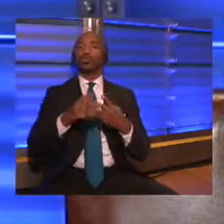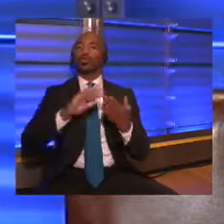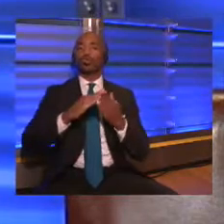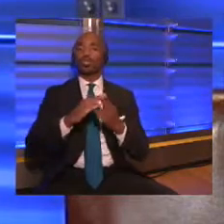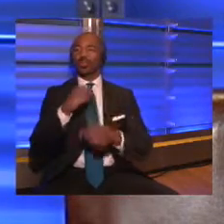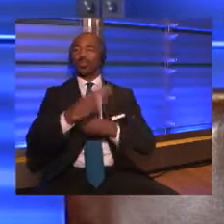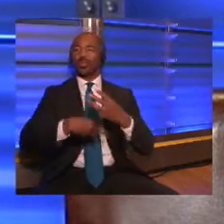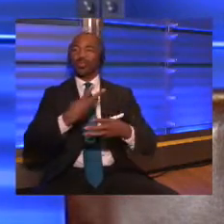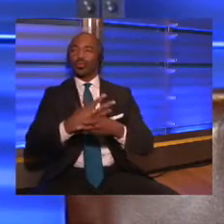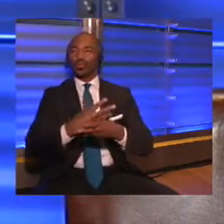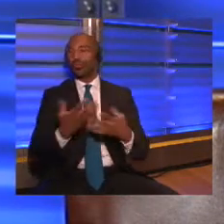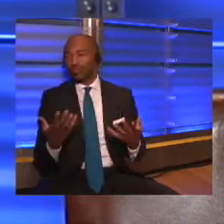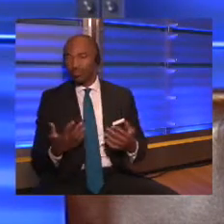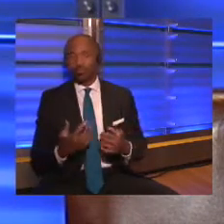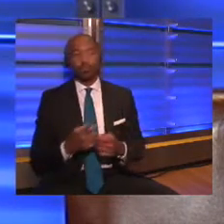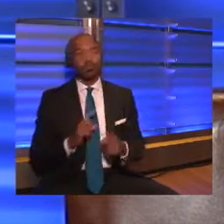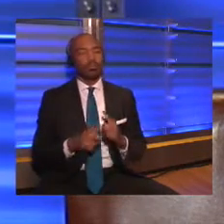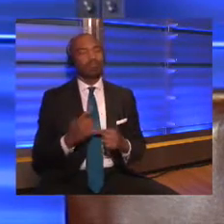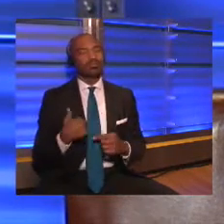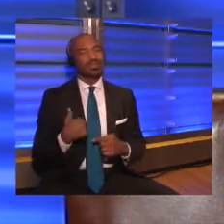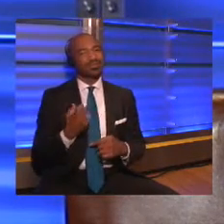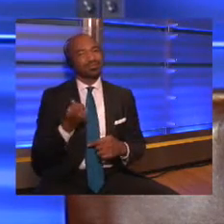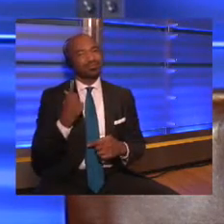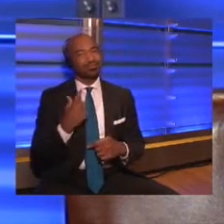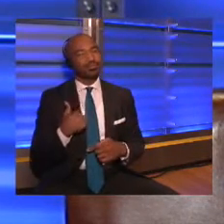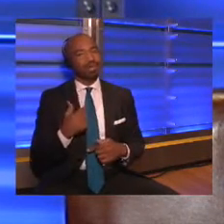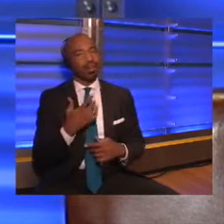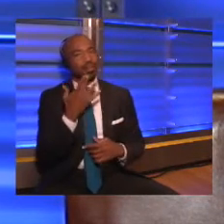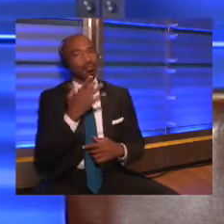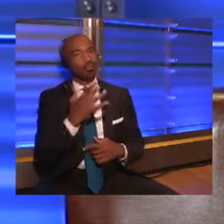that I'm one of the lucky ones. I get that.